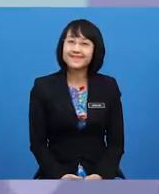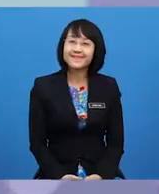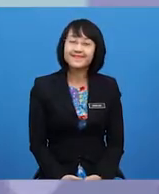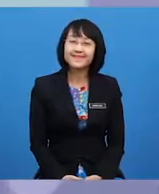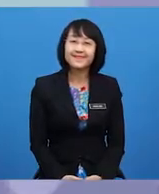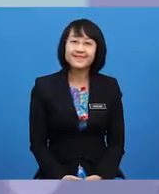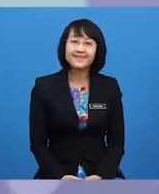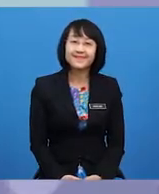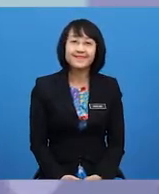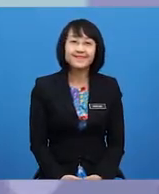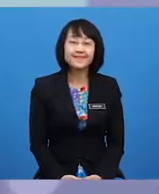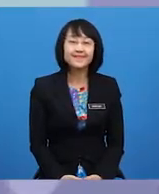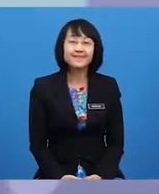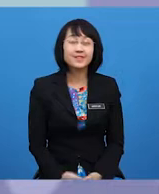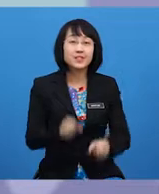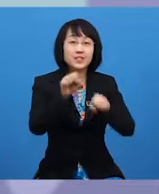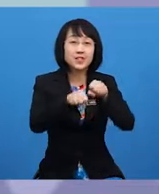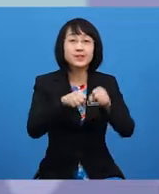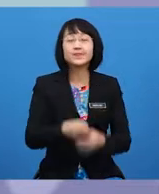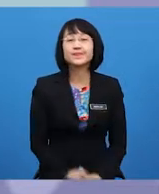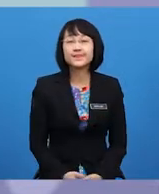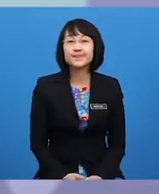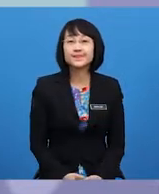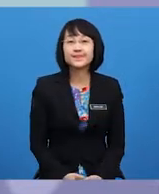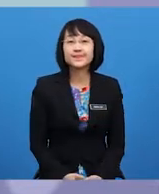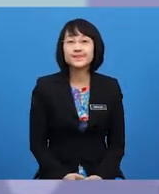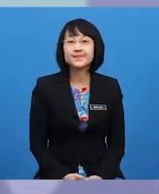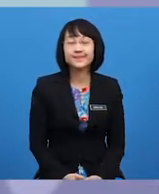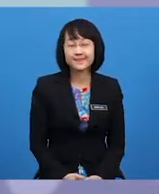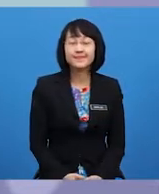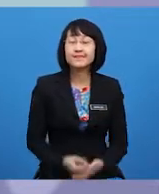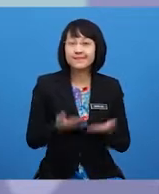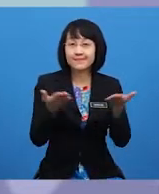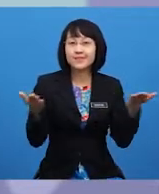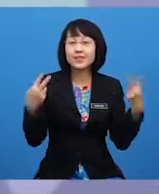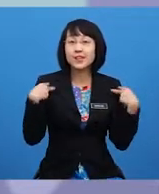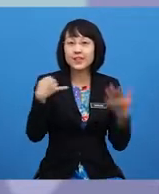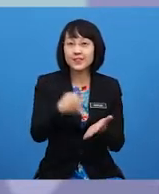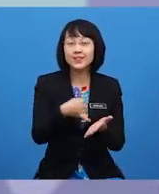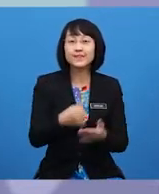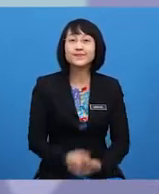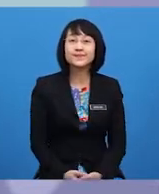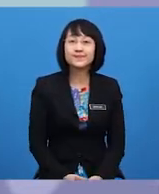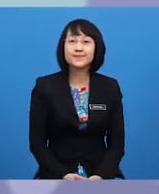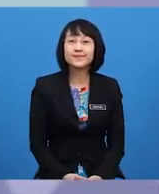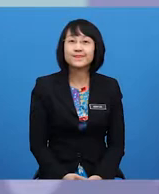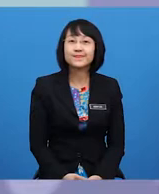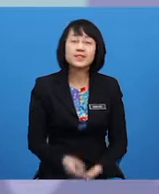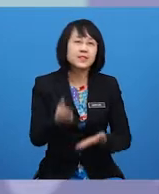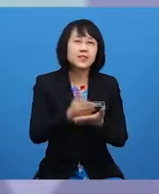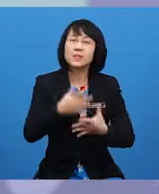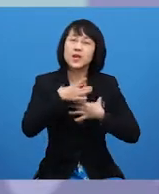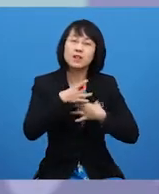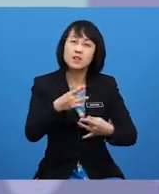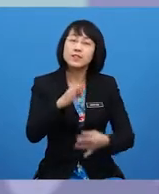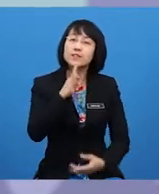So, there you have it, boys and girls. Those are some of the interesting facts that I have